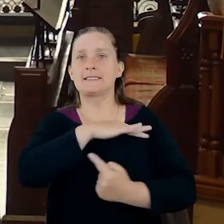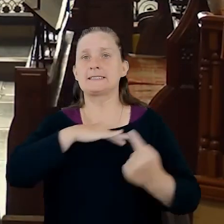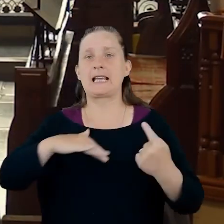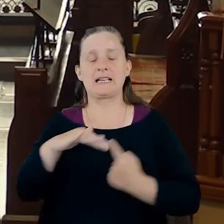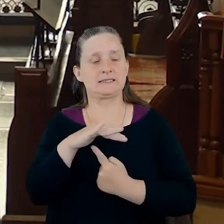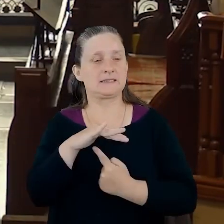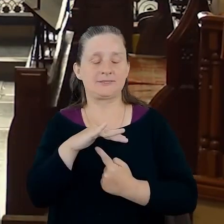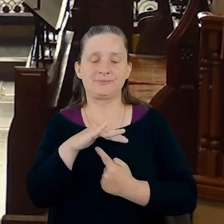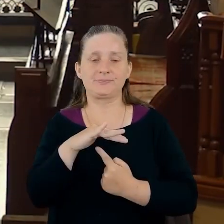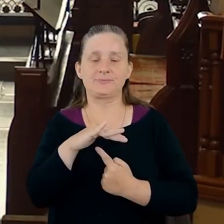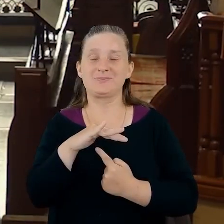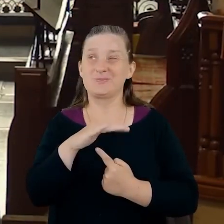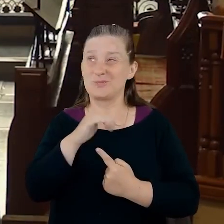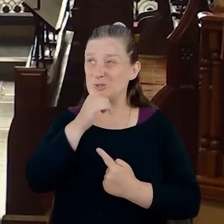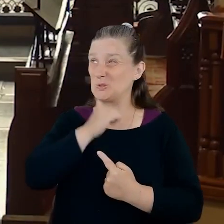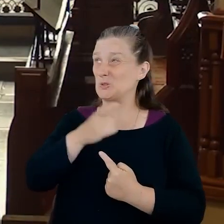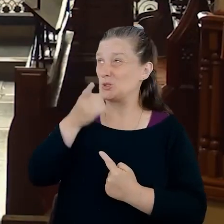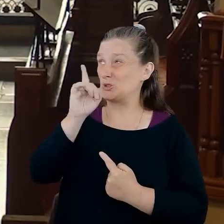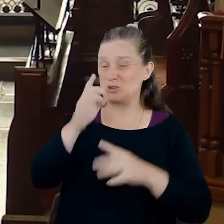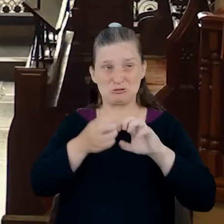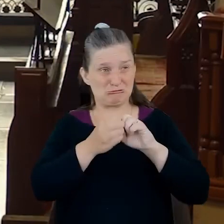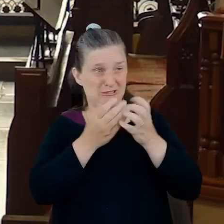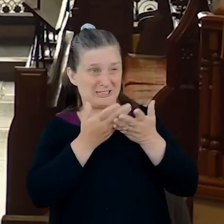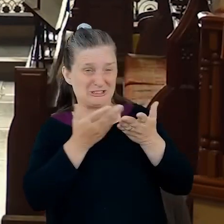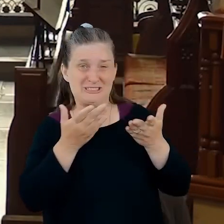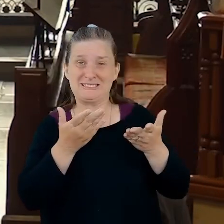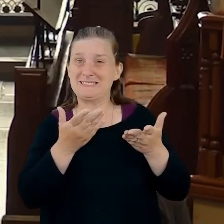in the misuse of God's creation.